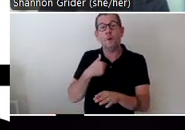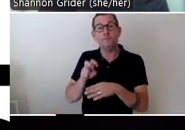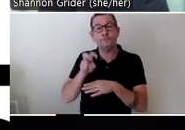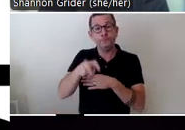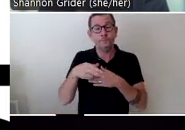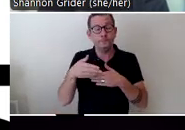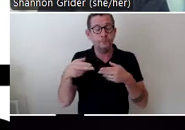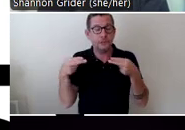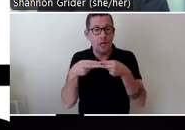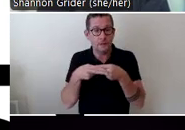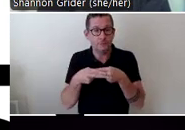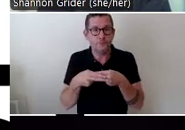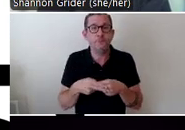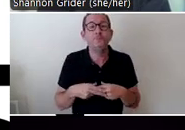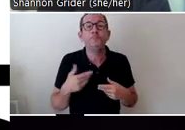Okay.